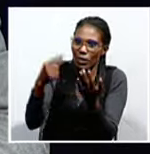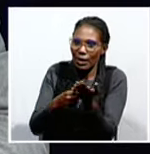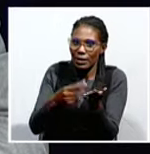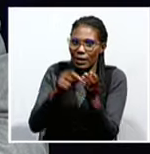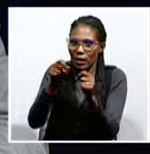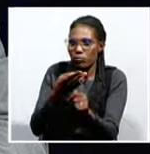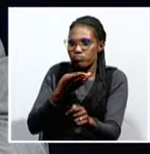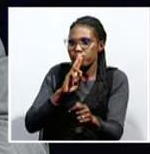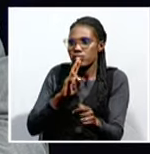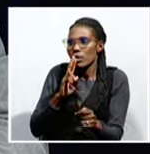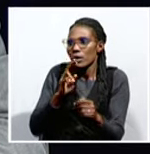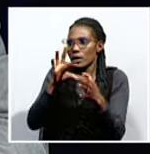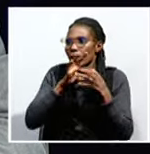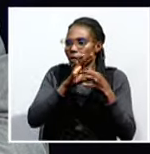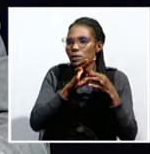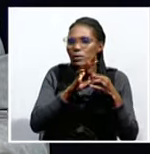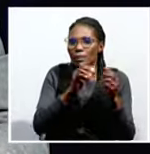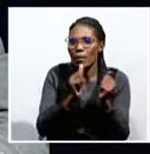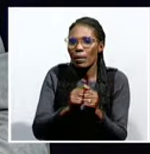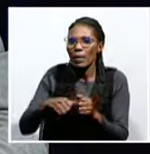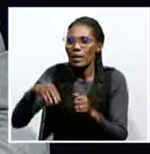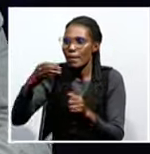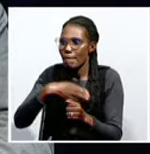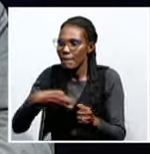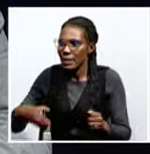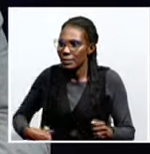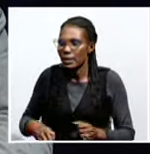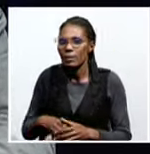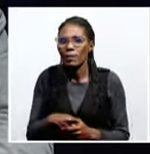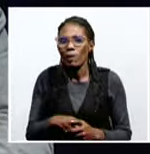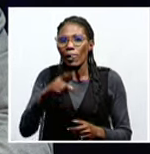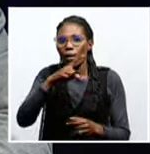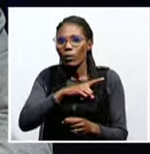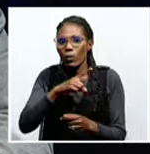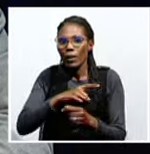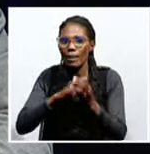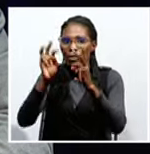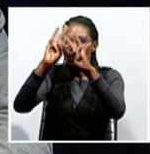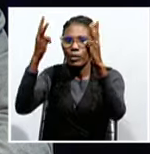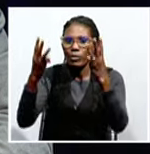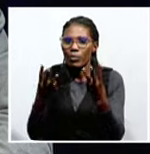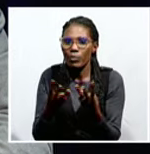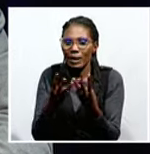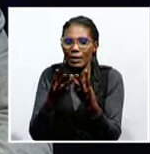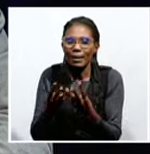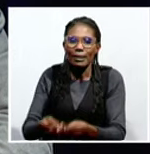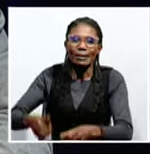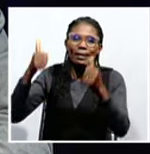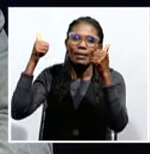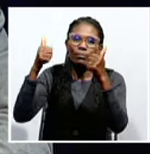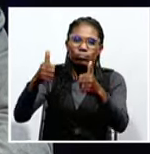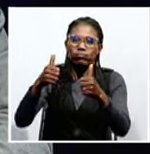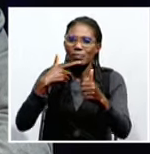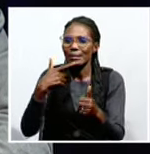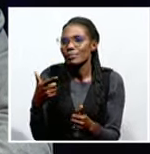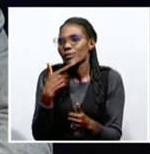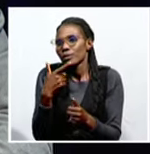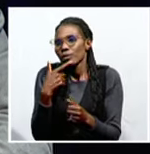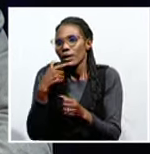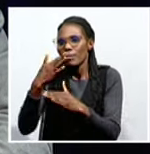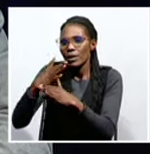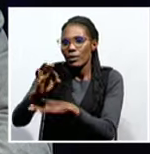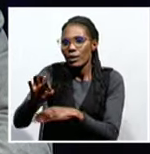relationship with the president, of course, why he is being revered globally for his governance and democratic ideals. Ambassador,